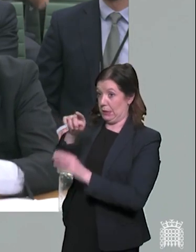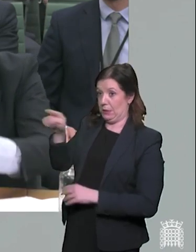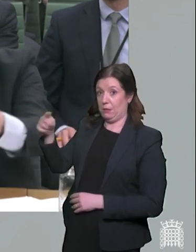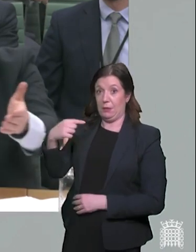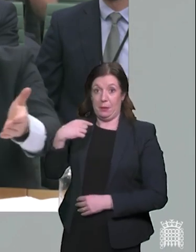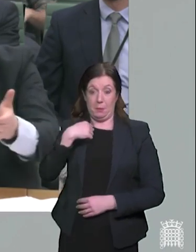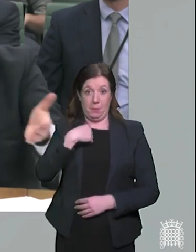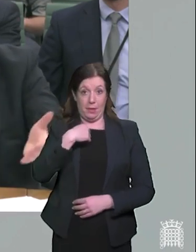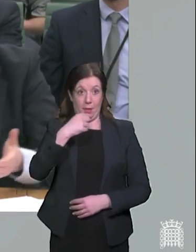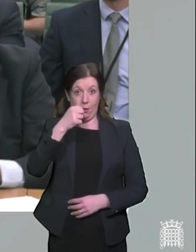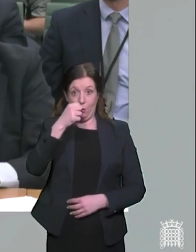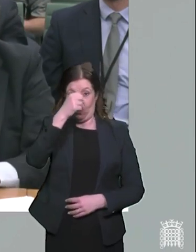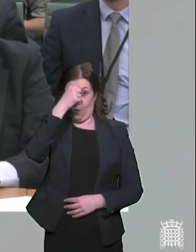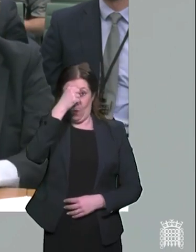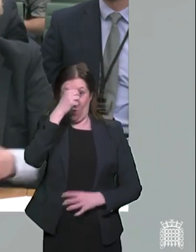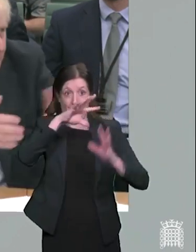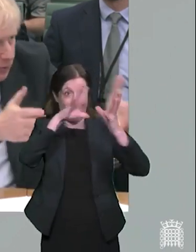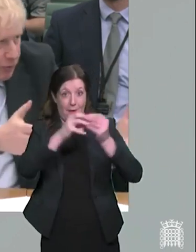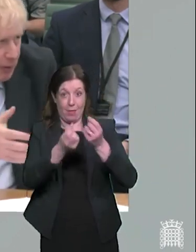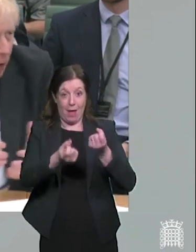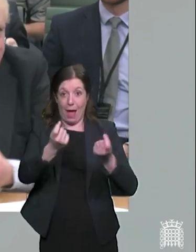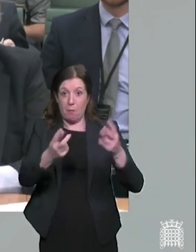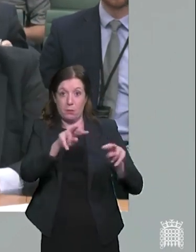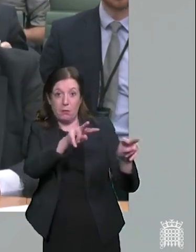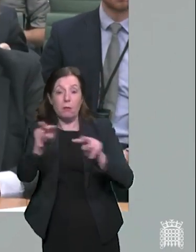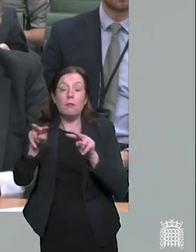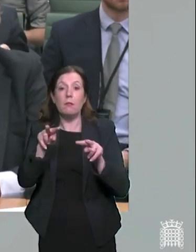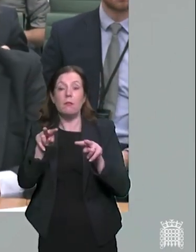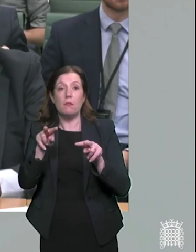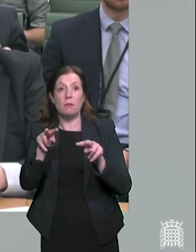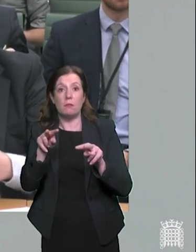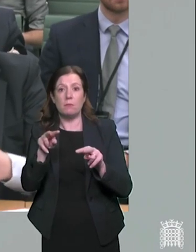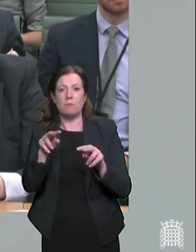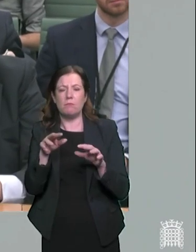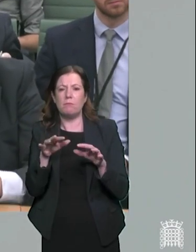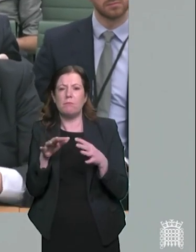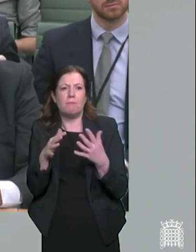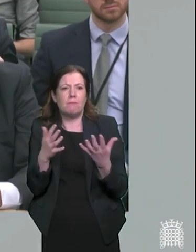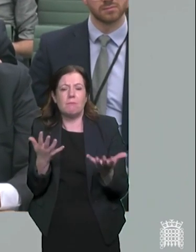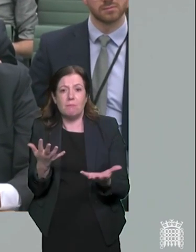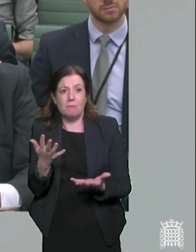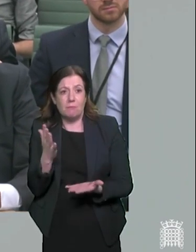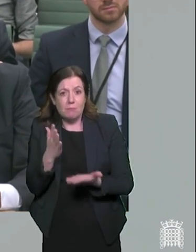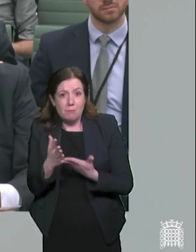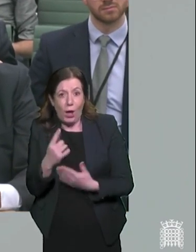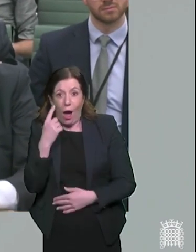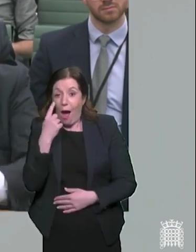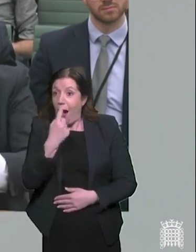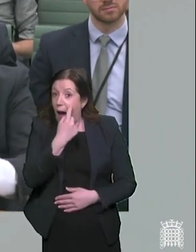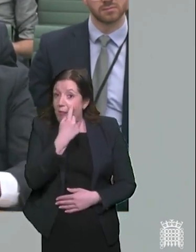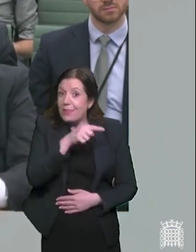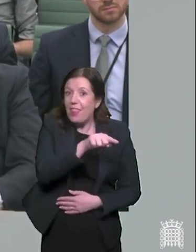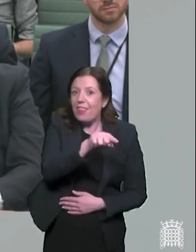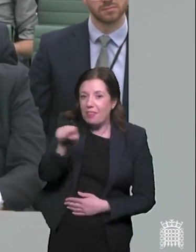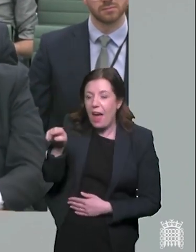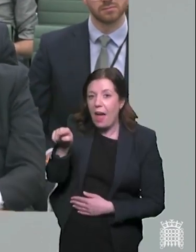must have known, or to get back to the conversation we've had, the doctrine of obviousness, if it was obvious to me, then it would